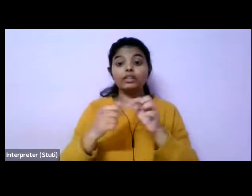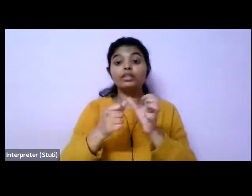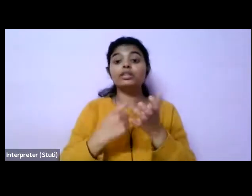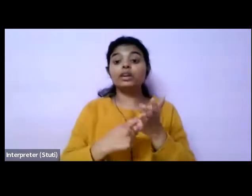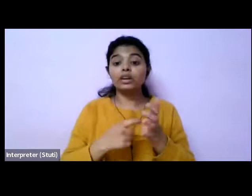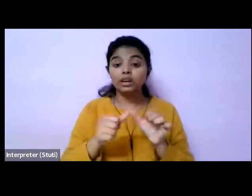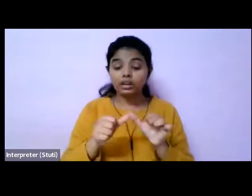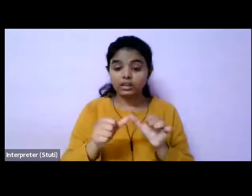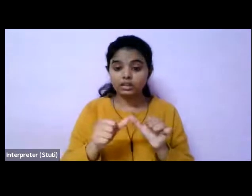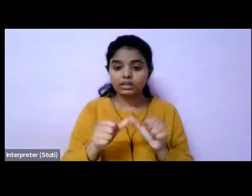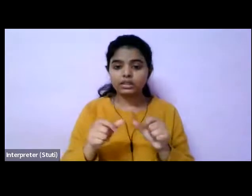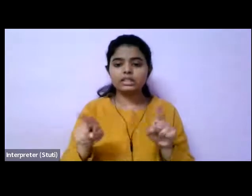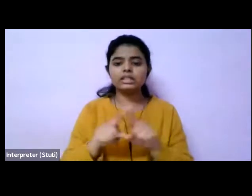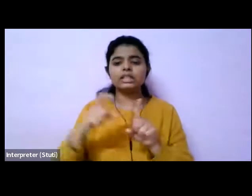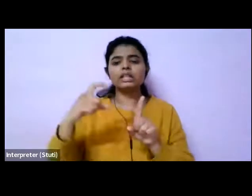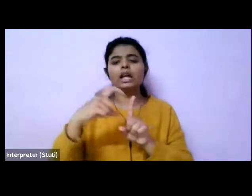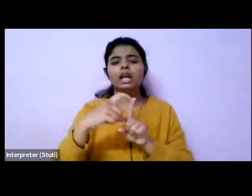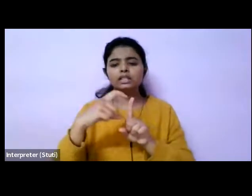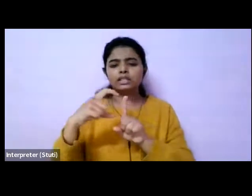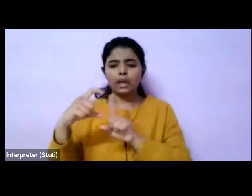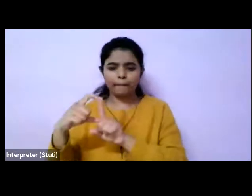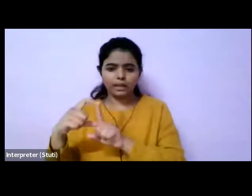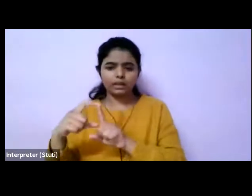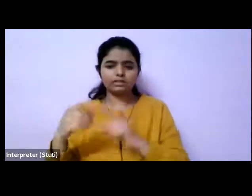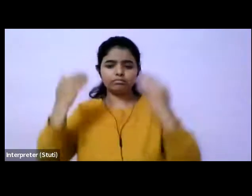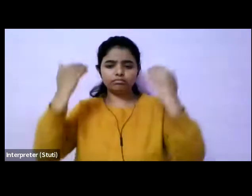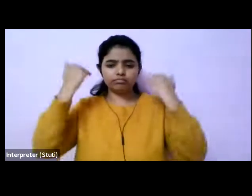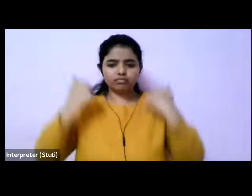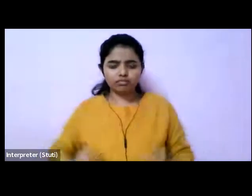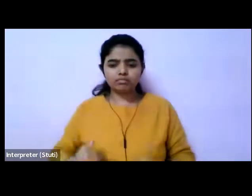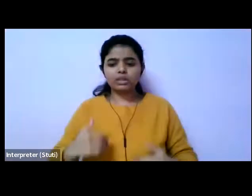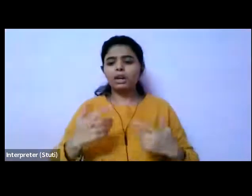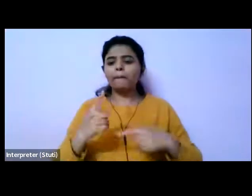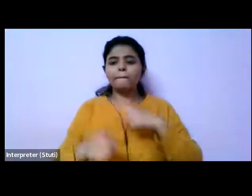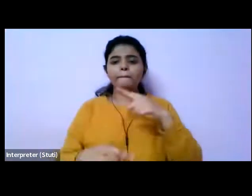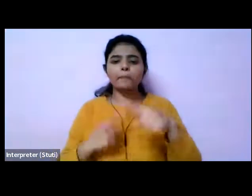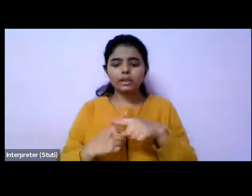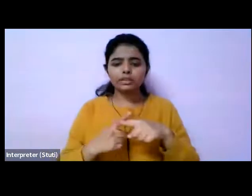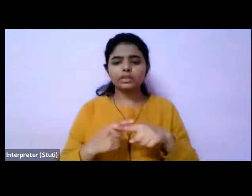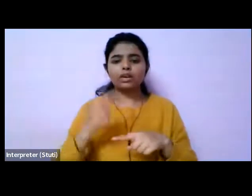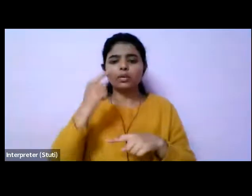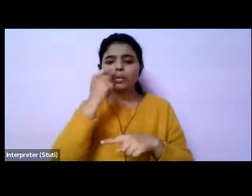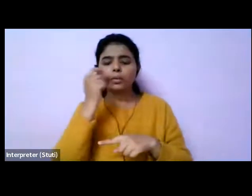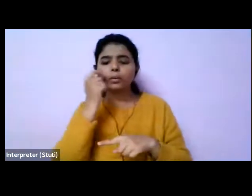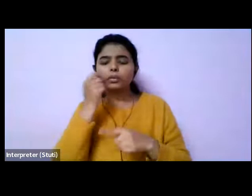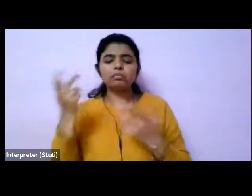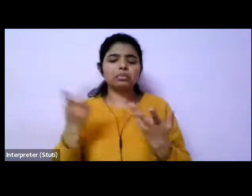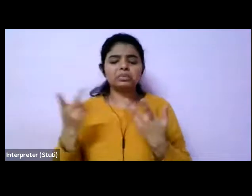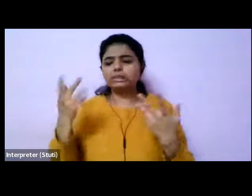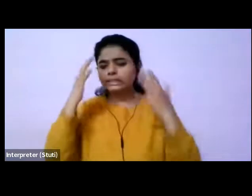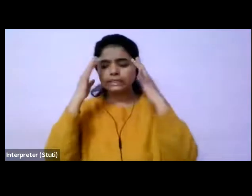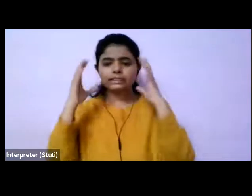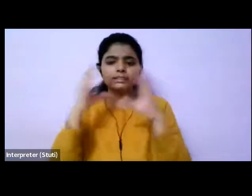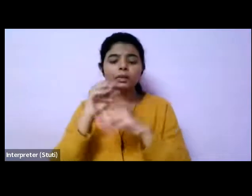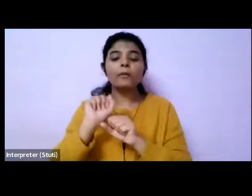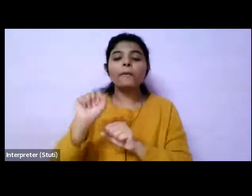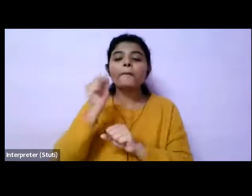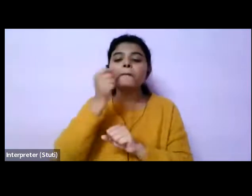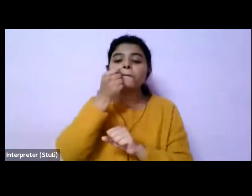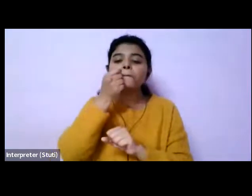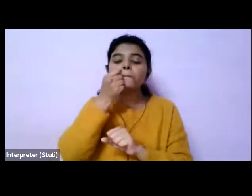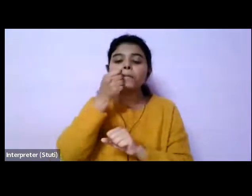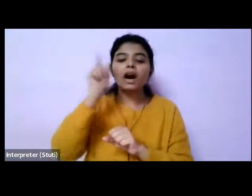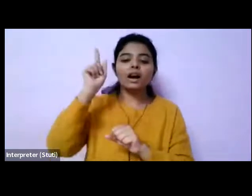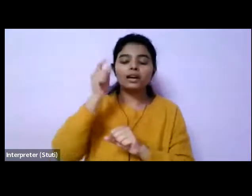a kind of double subalternity, physical and gendered. In Tara's mother, Bharati, the oppression adds up to